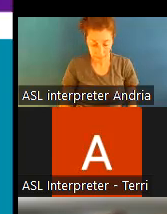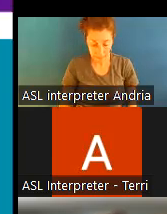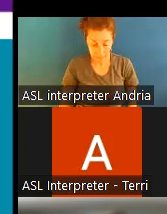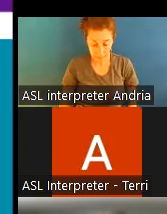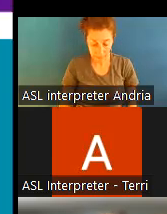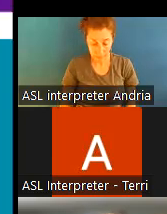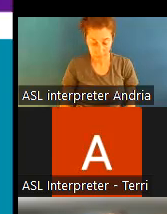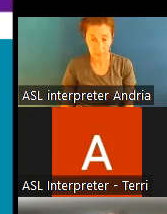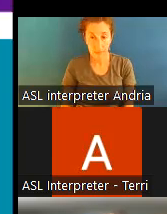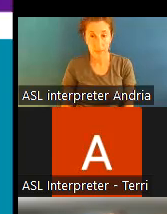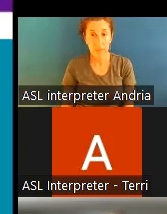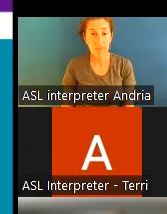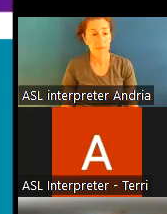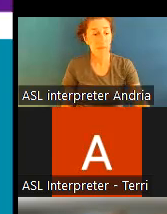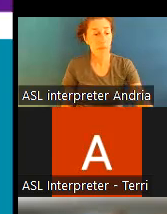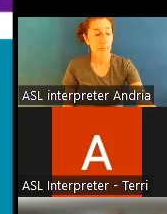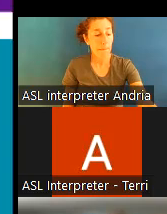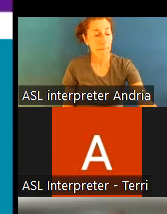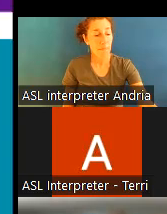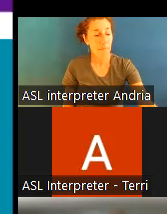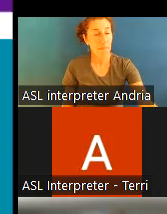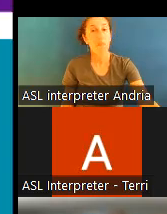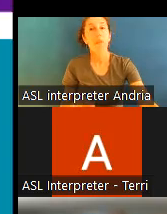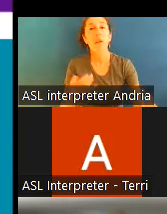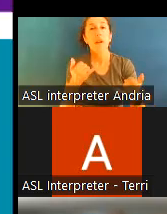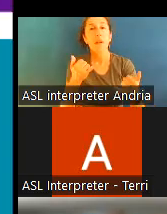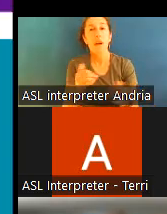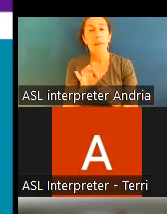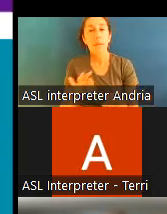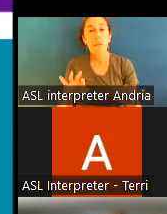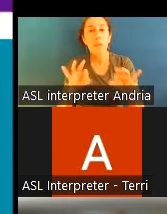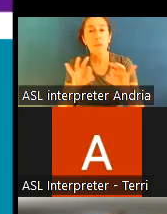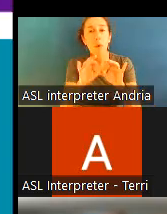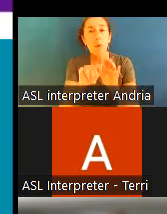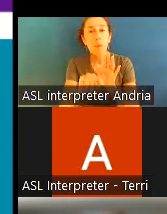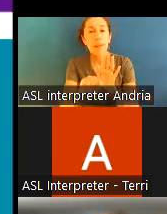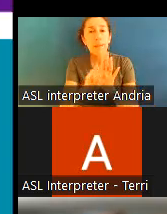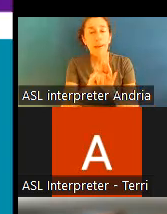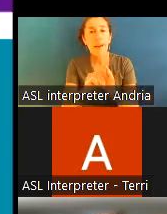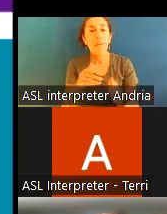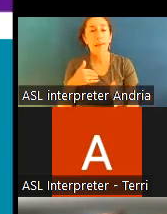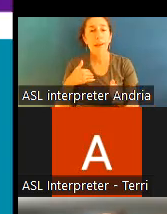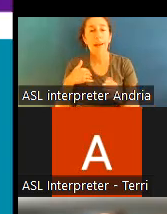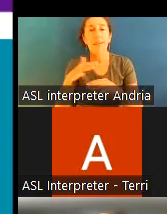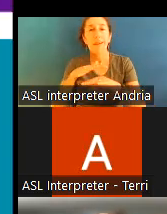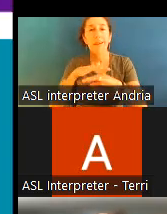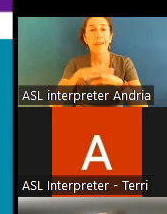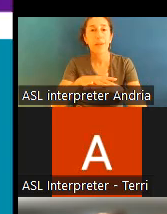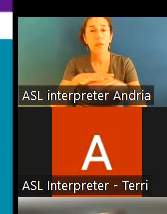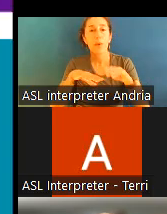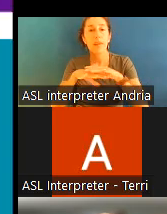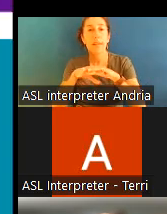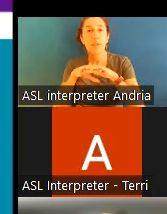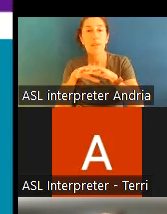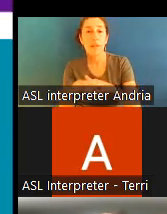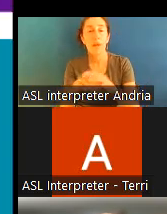So we have to identify that intersectionality exists. We can't talk about intimate partner